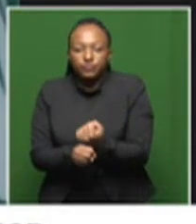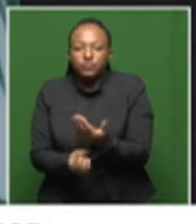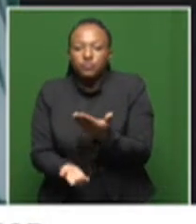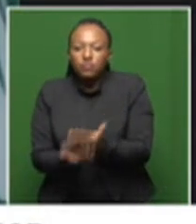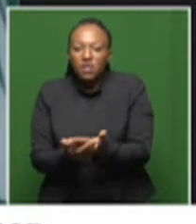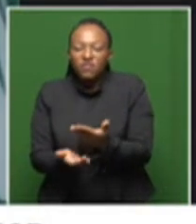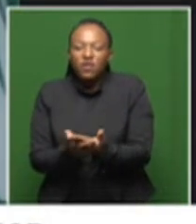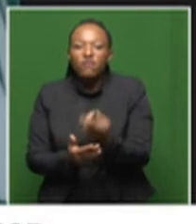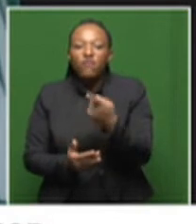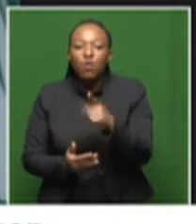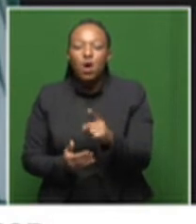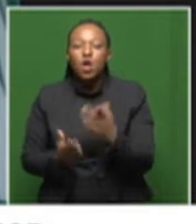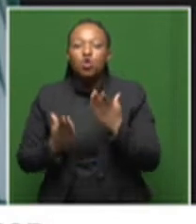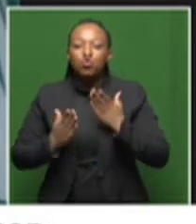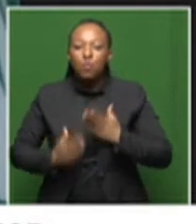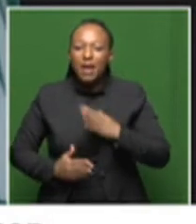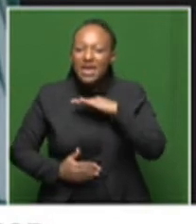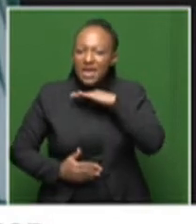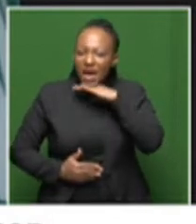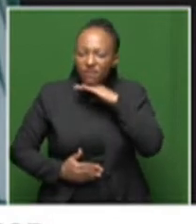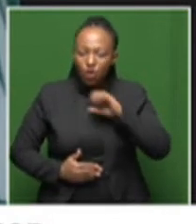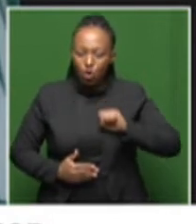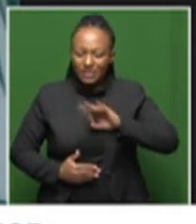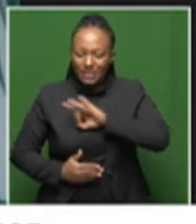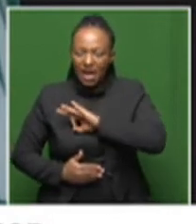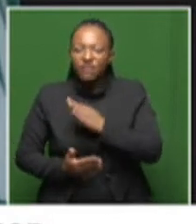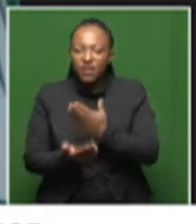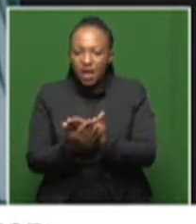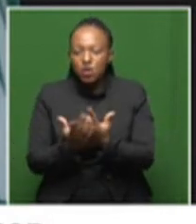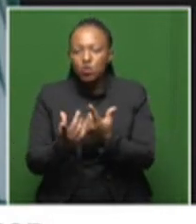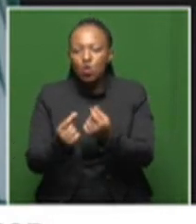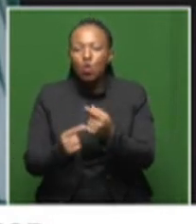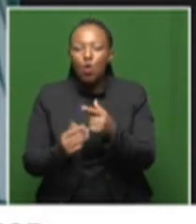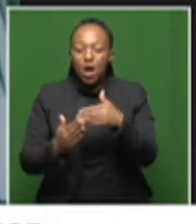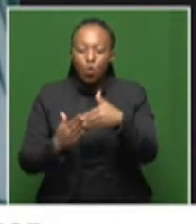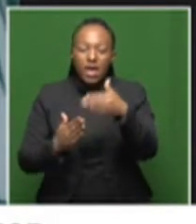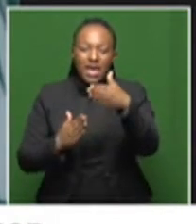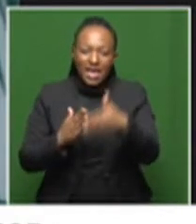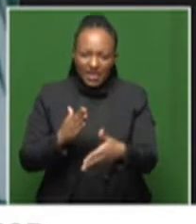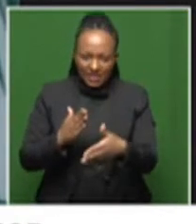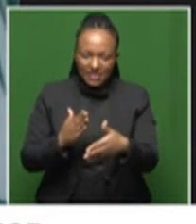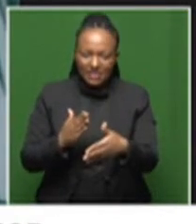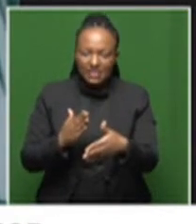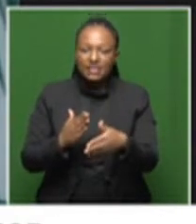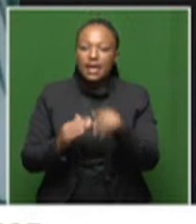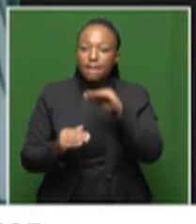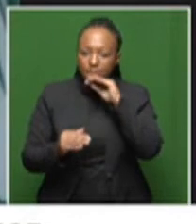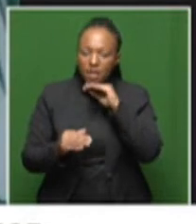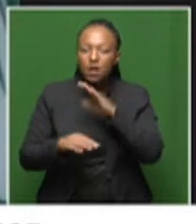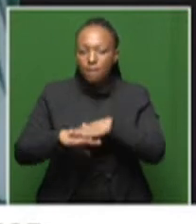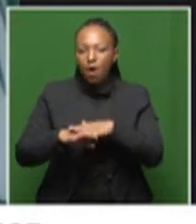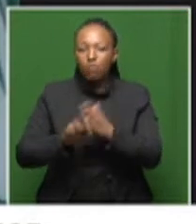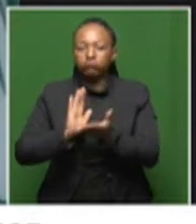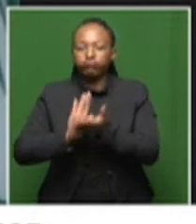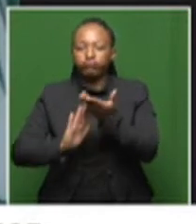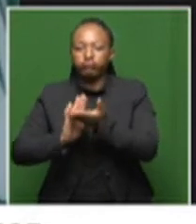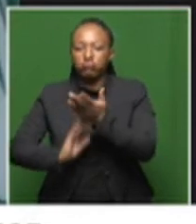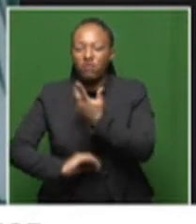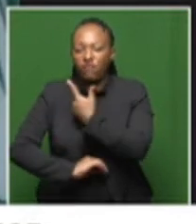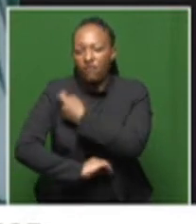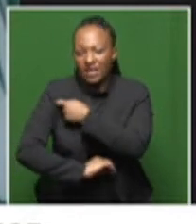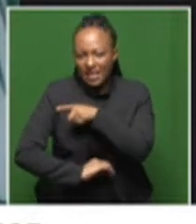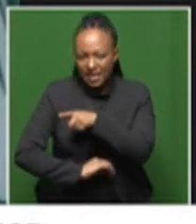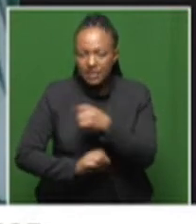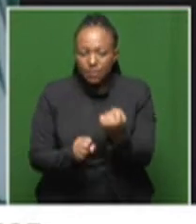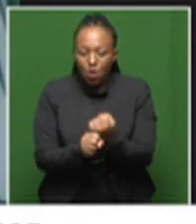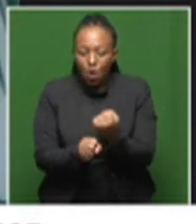of human capital to vaccinate over weekends as well. And we believe this will increase the capacity and will increase the